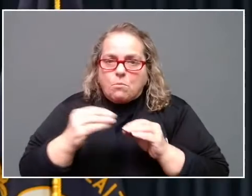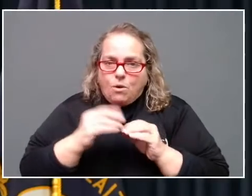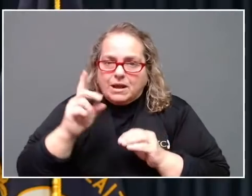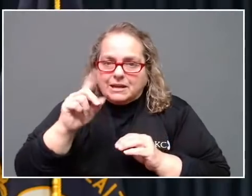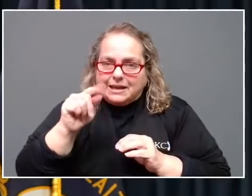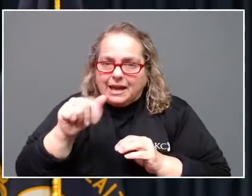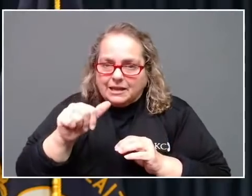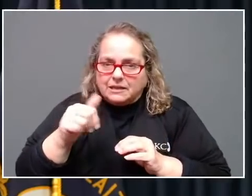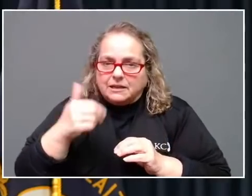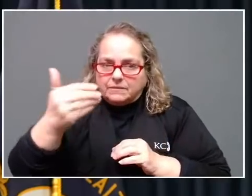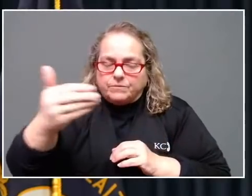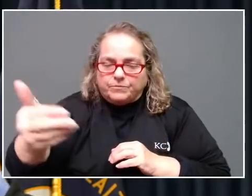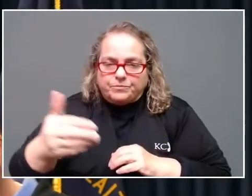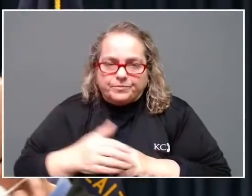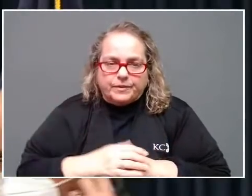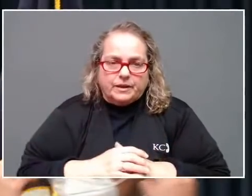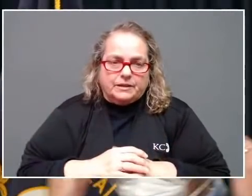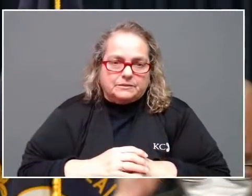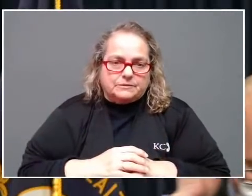what unfolds.